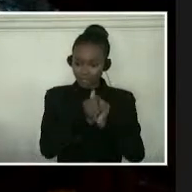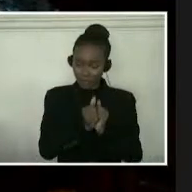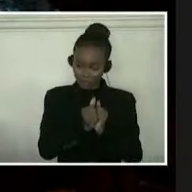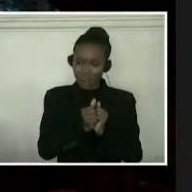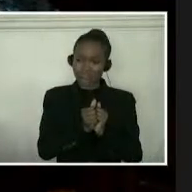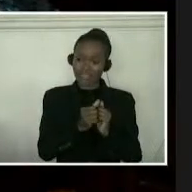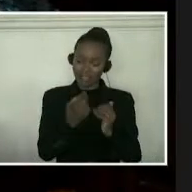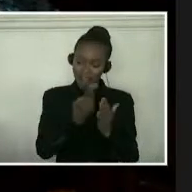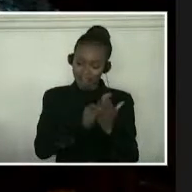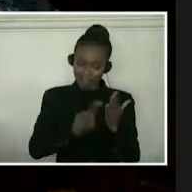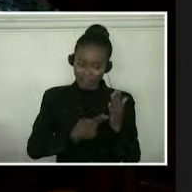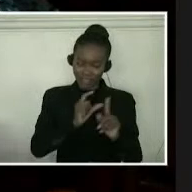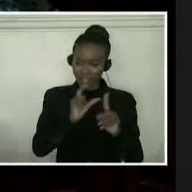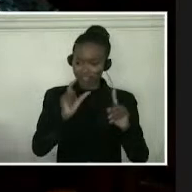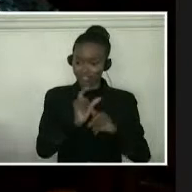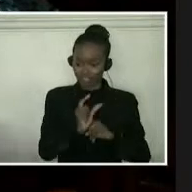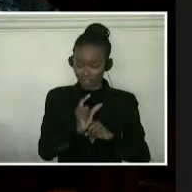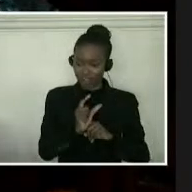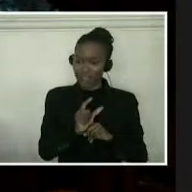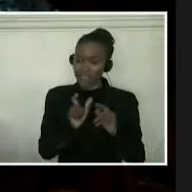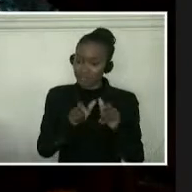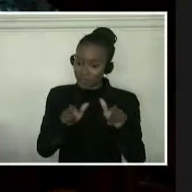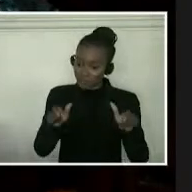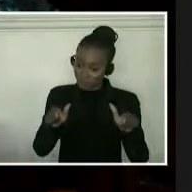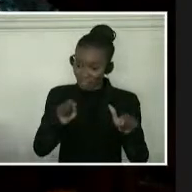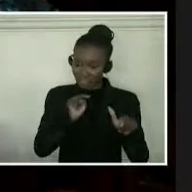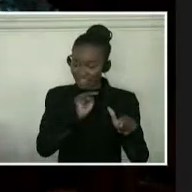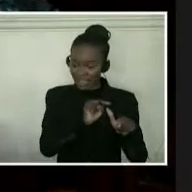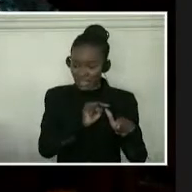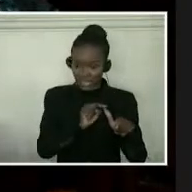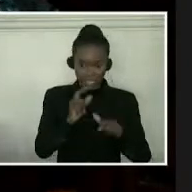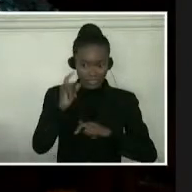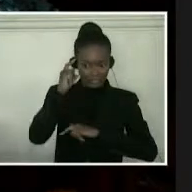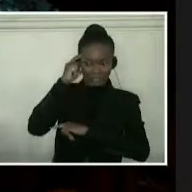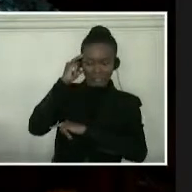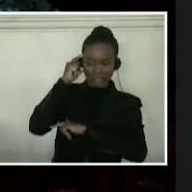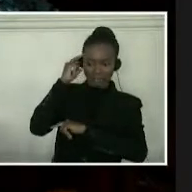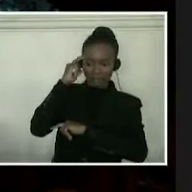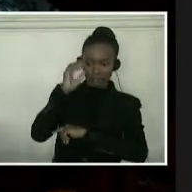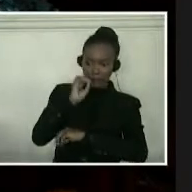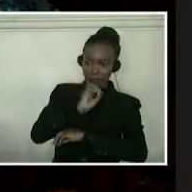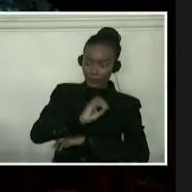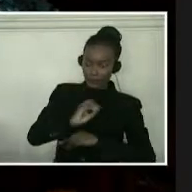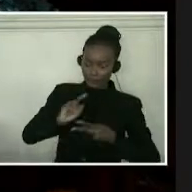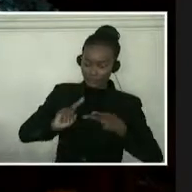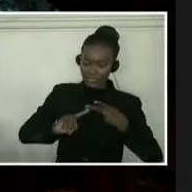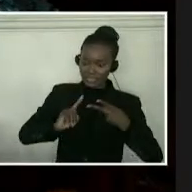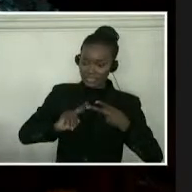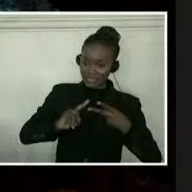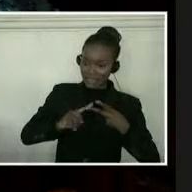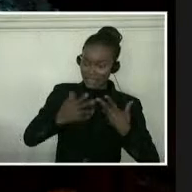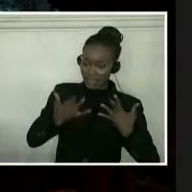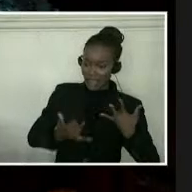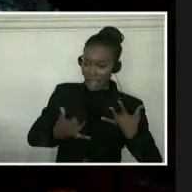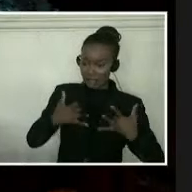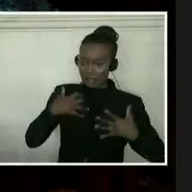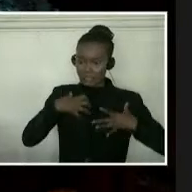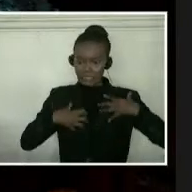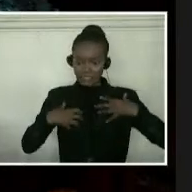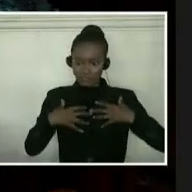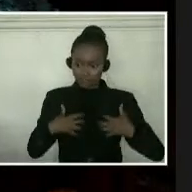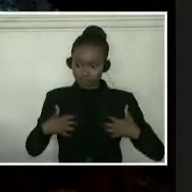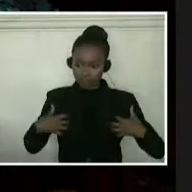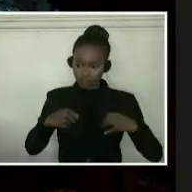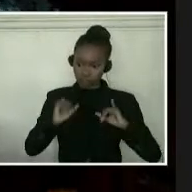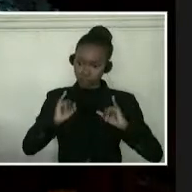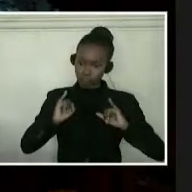been losing sleep and have had much higher levels of anxiety due to how the pandemic